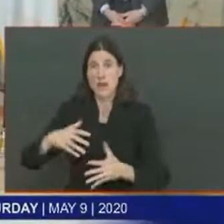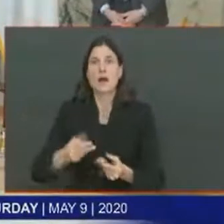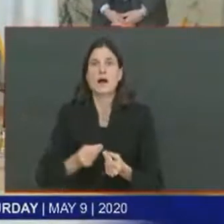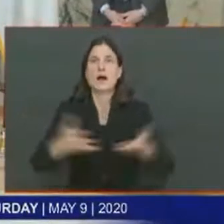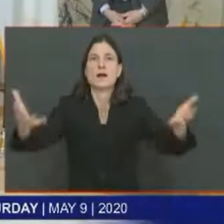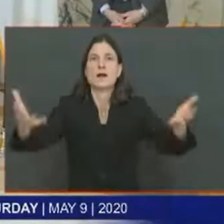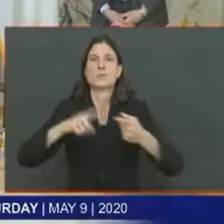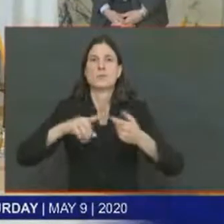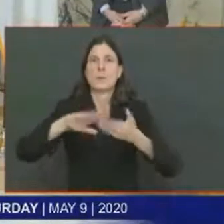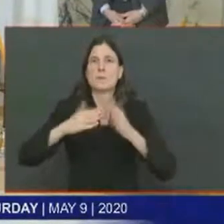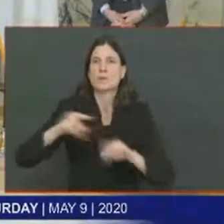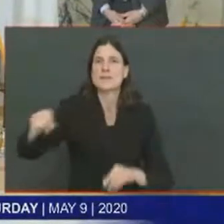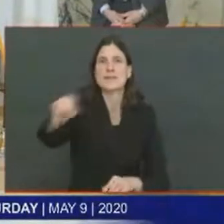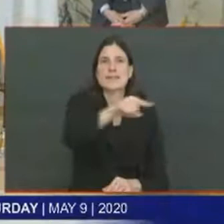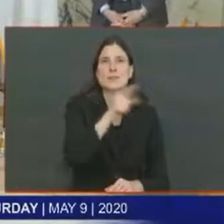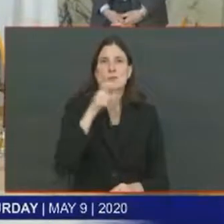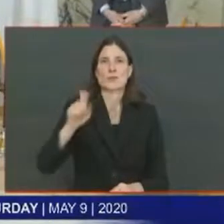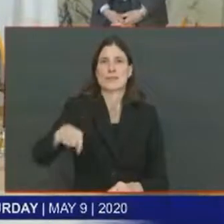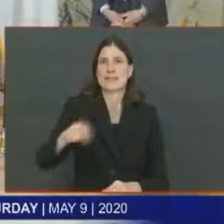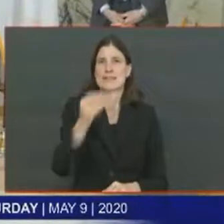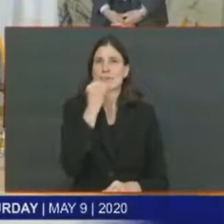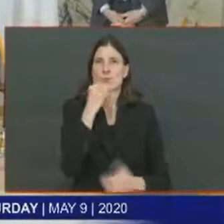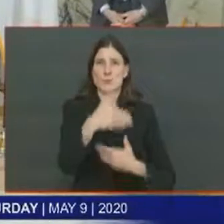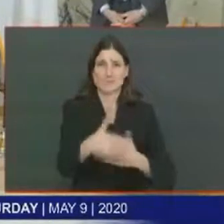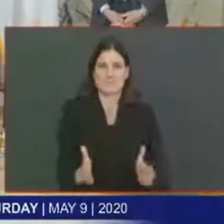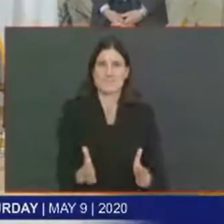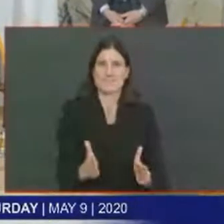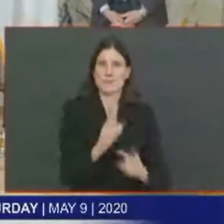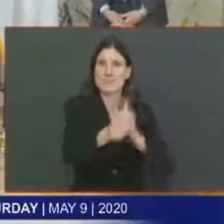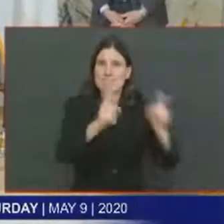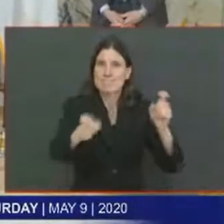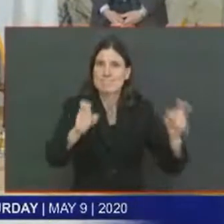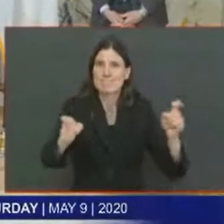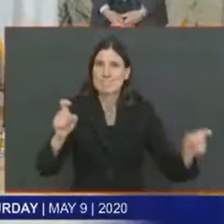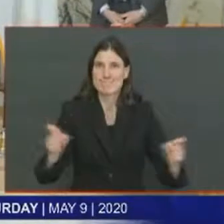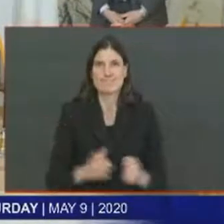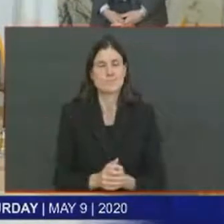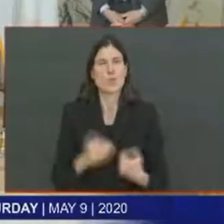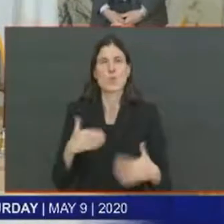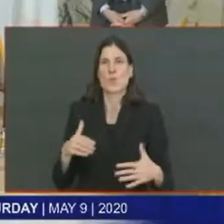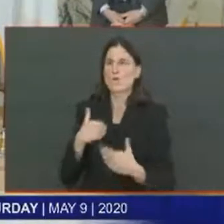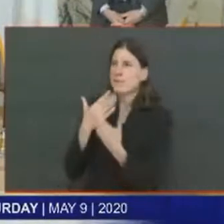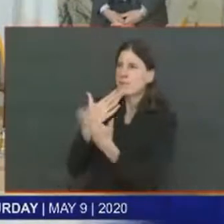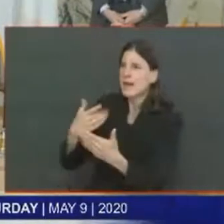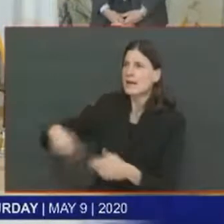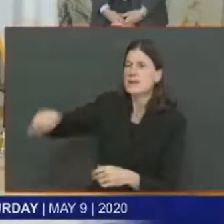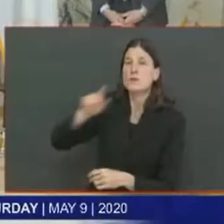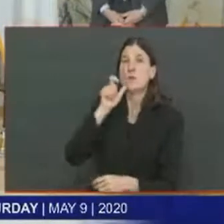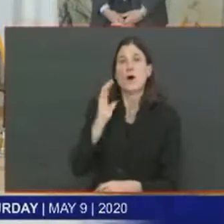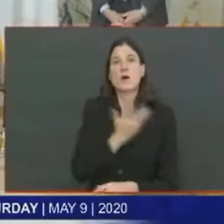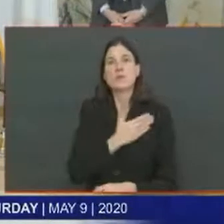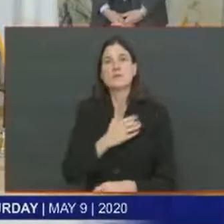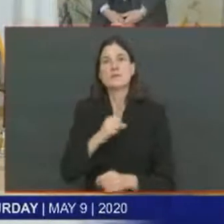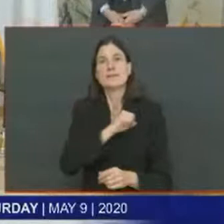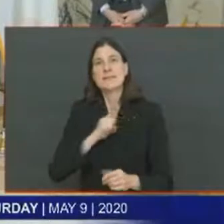with the federal government, our congressional delegation, partnering with 2 fantastic, innovative nonprofits to meet the real